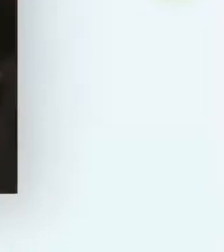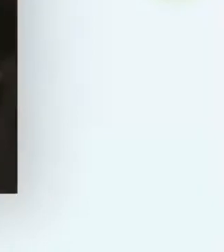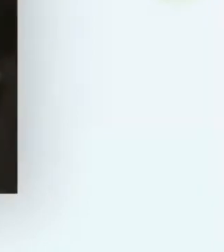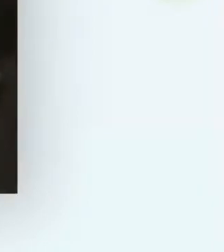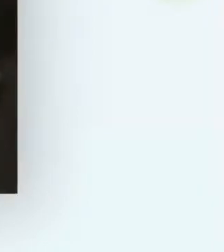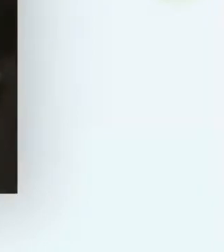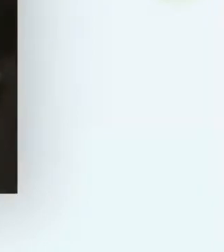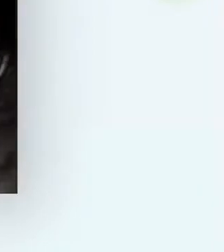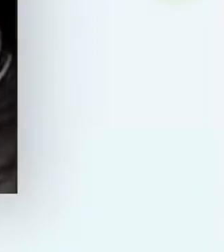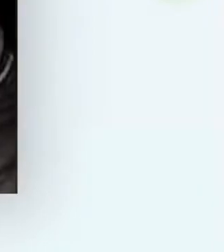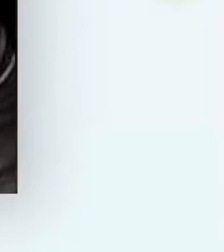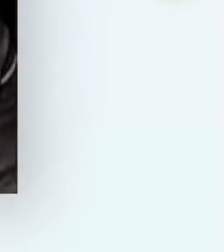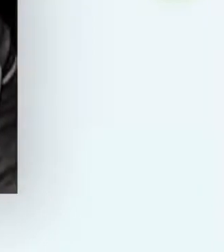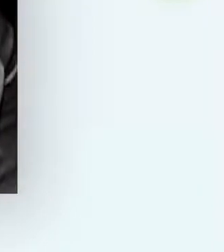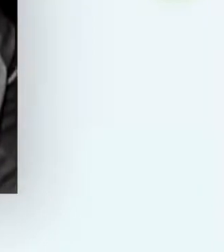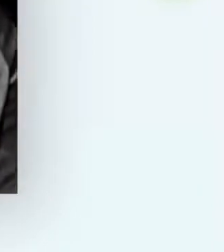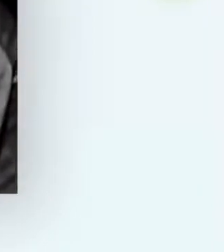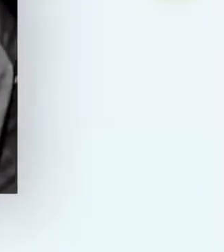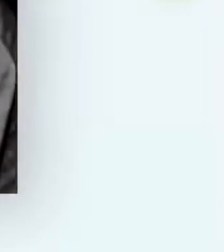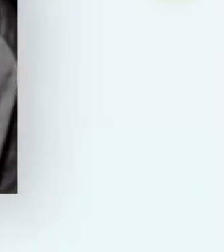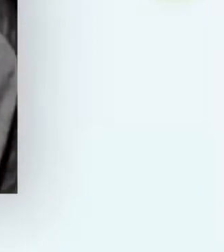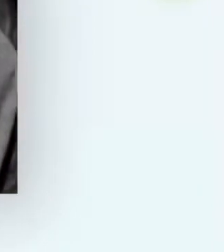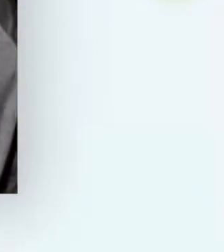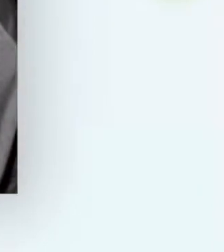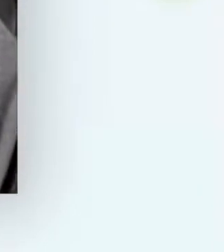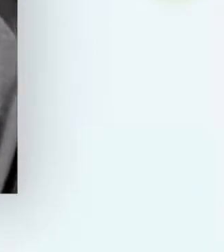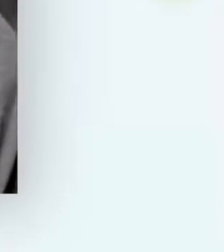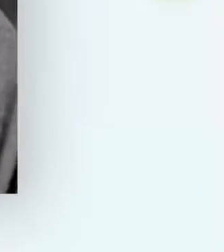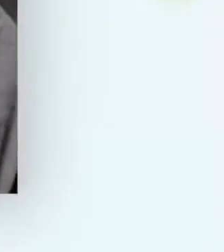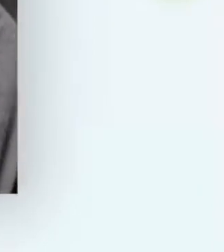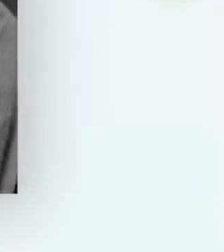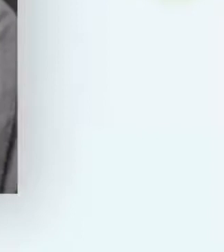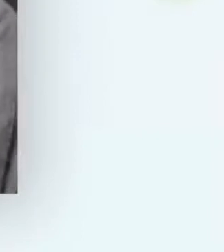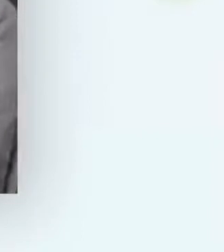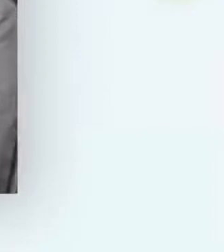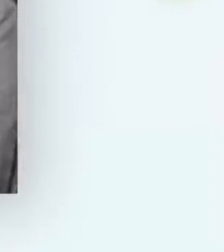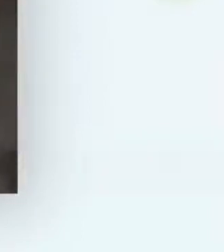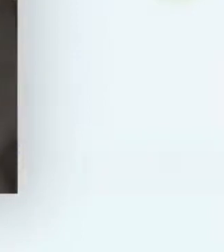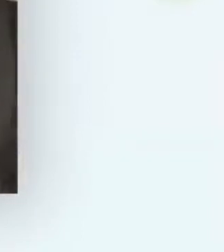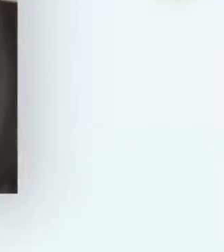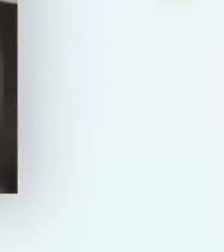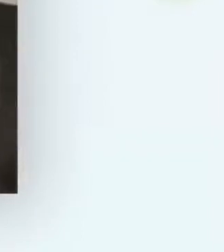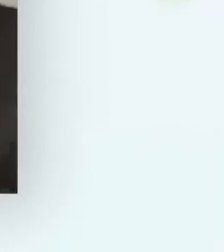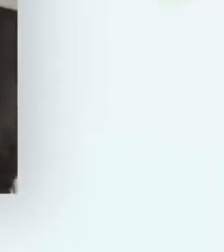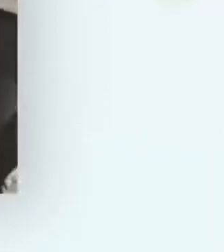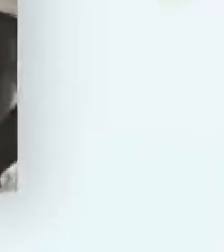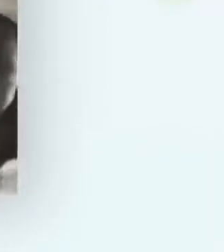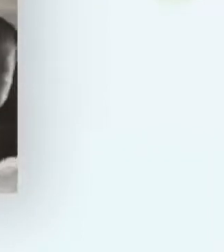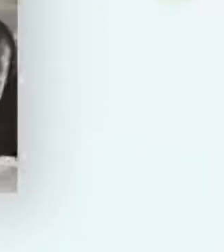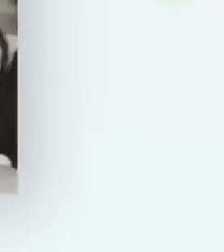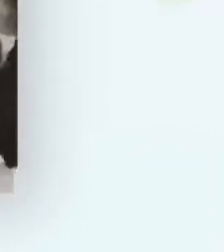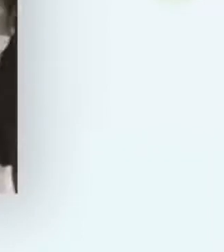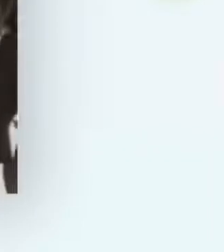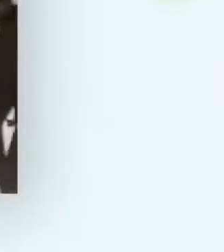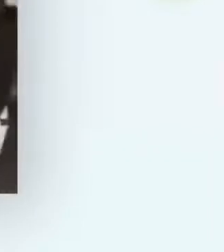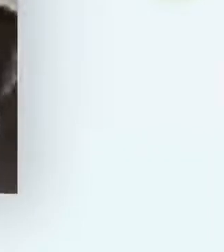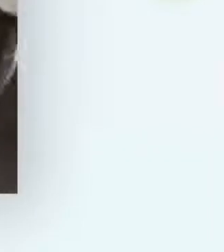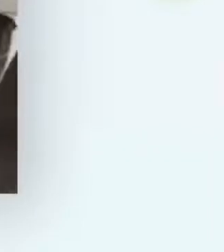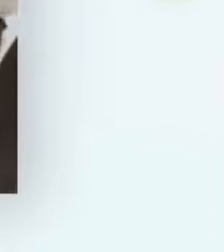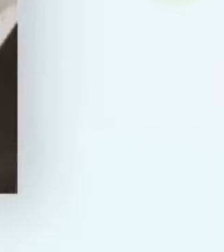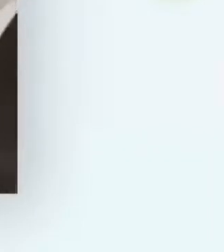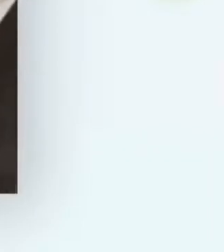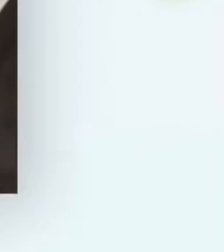She was very aware of being almost ostracized by the men, not part of their